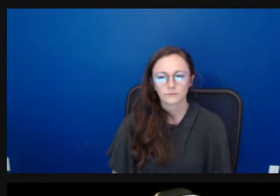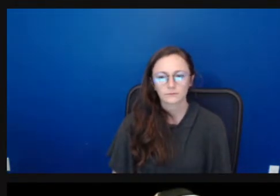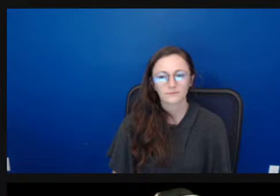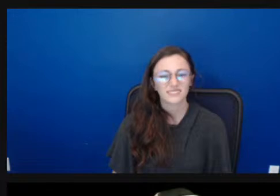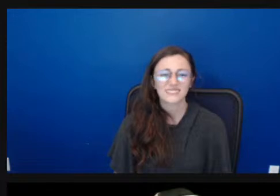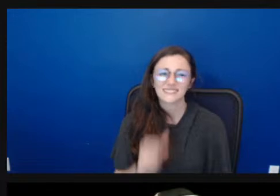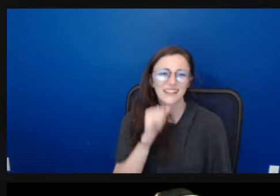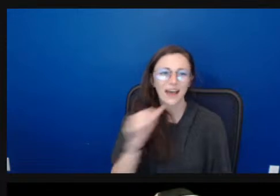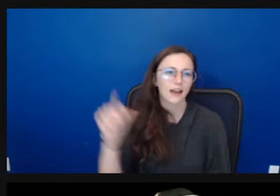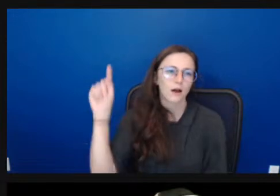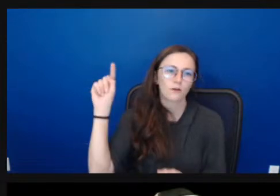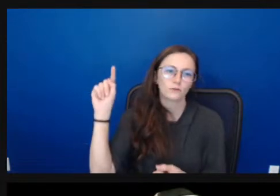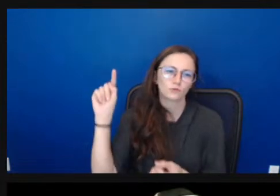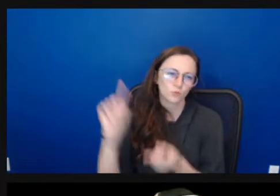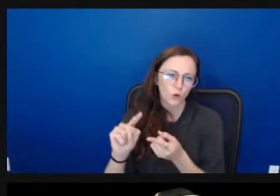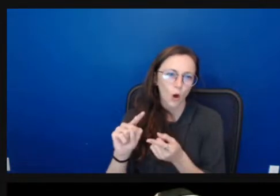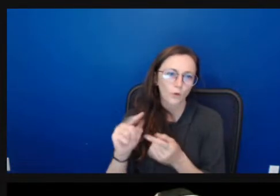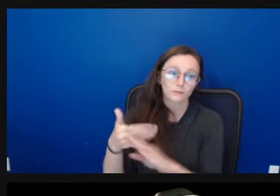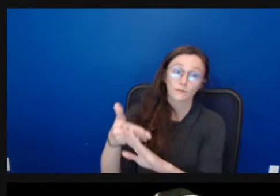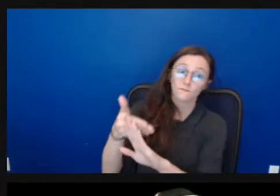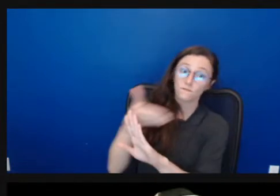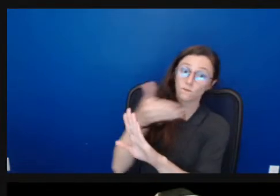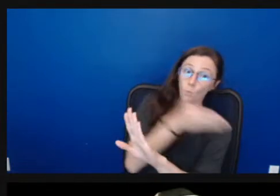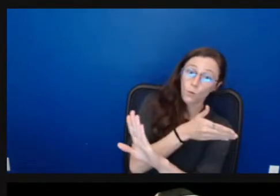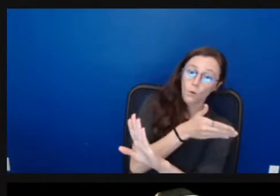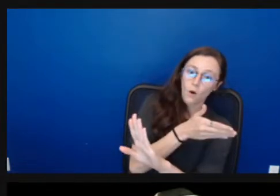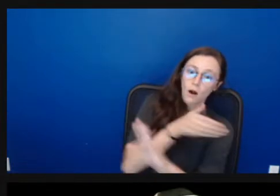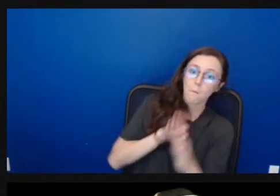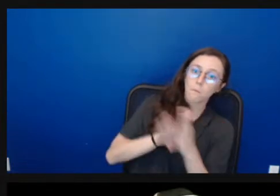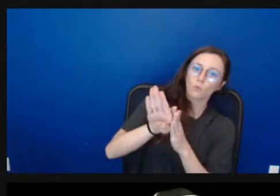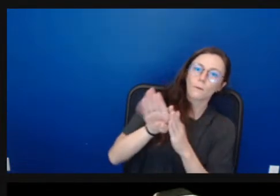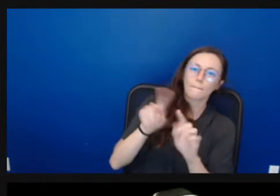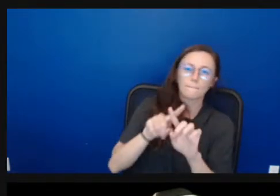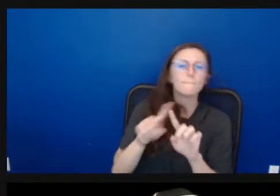low as before the event. Back here.